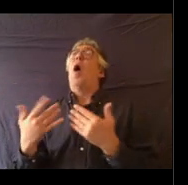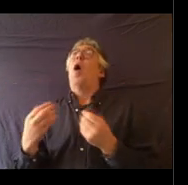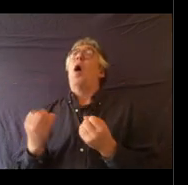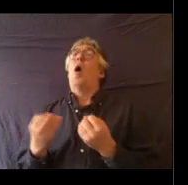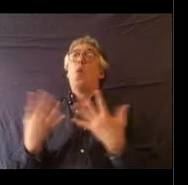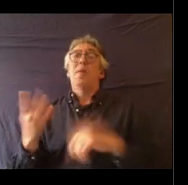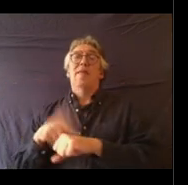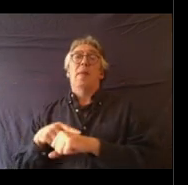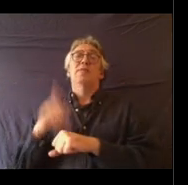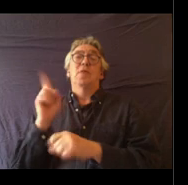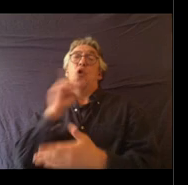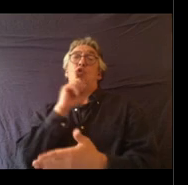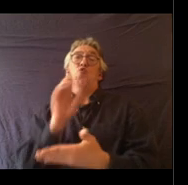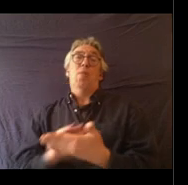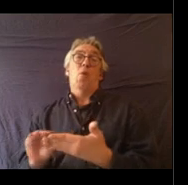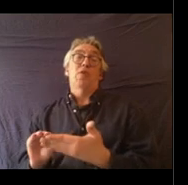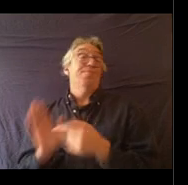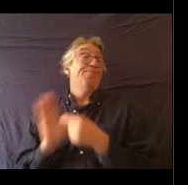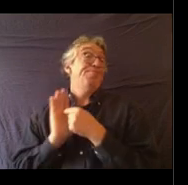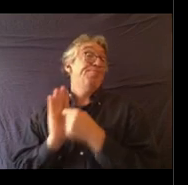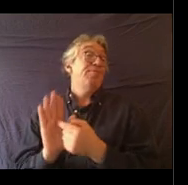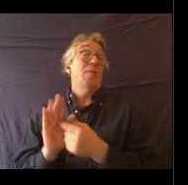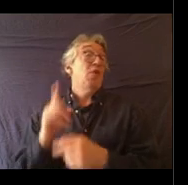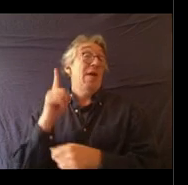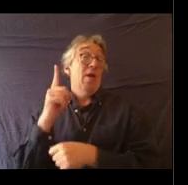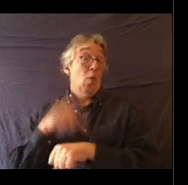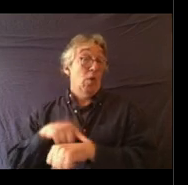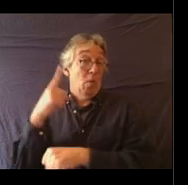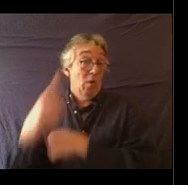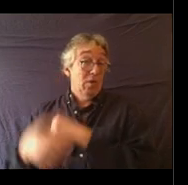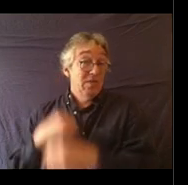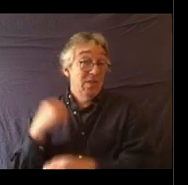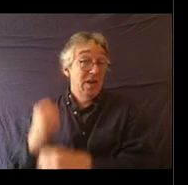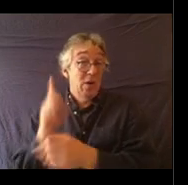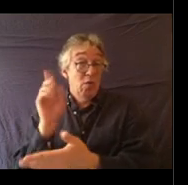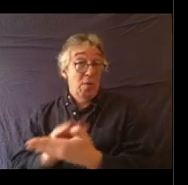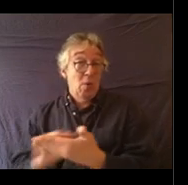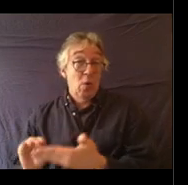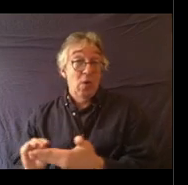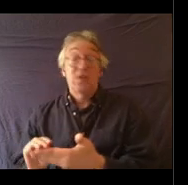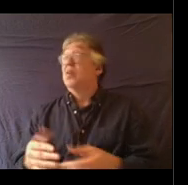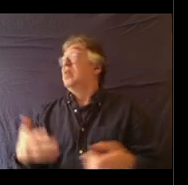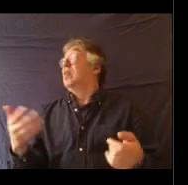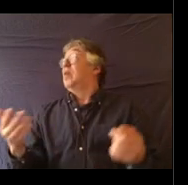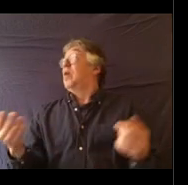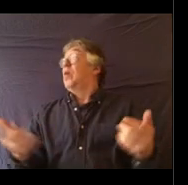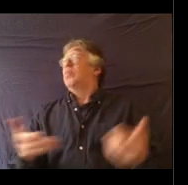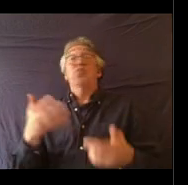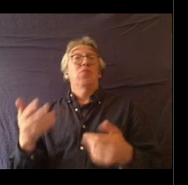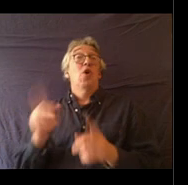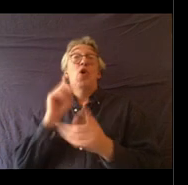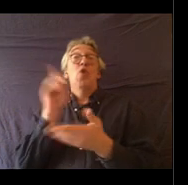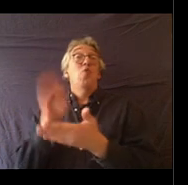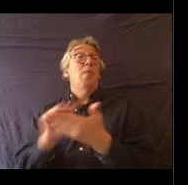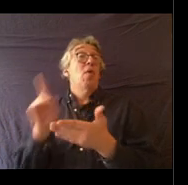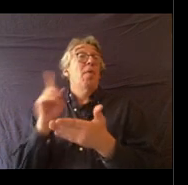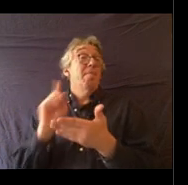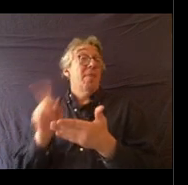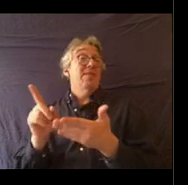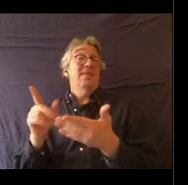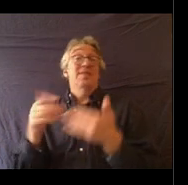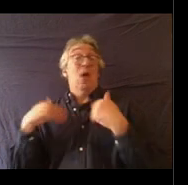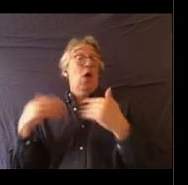this should be done, for instance, annually. The report should be made accessible and available to the